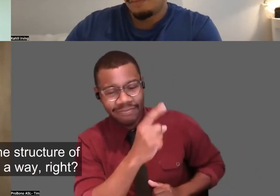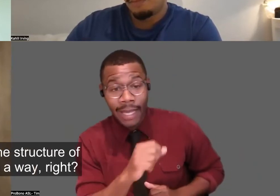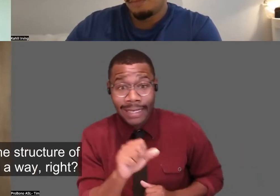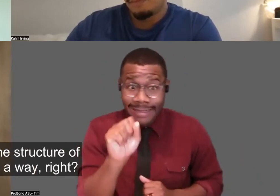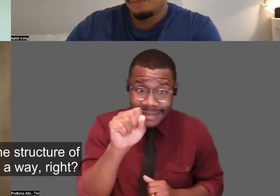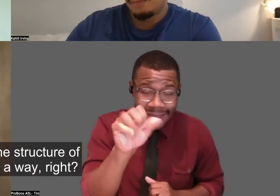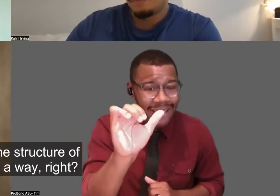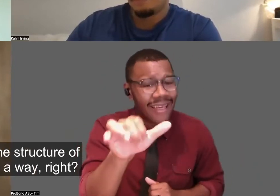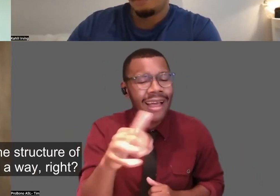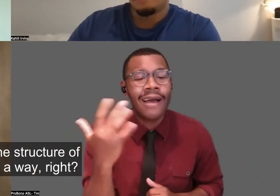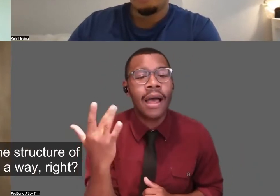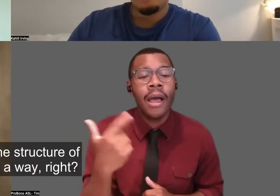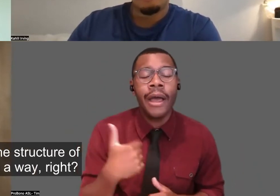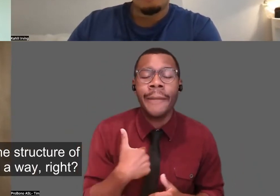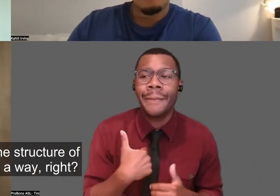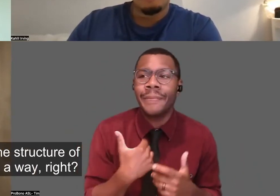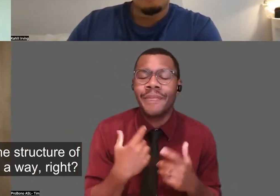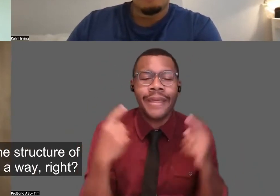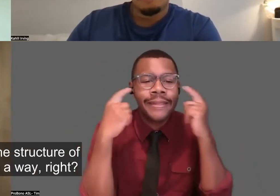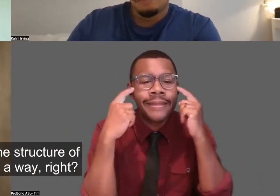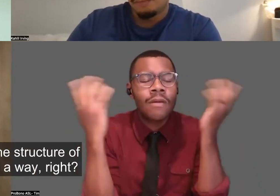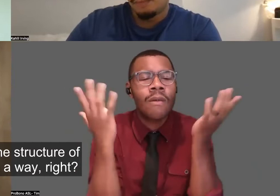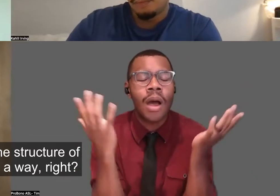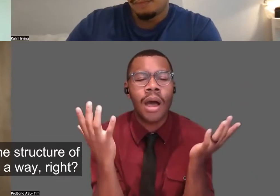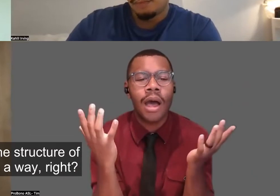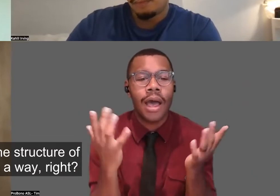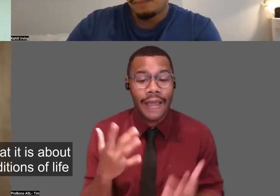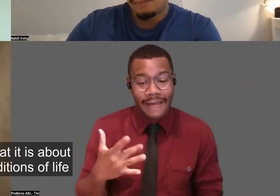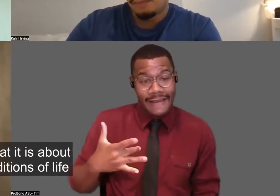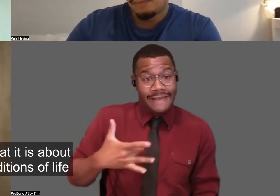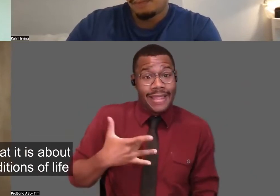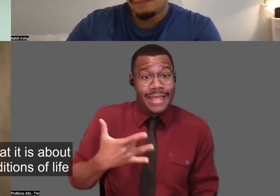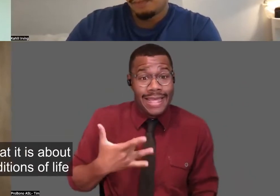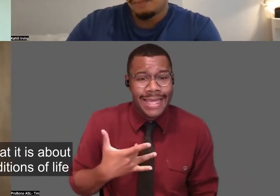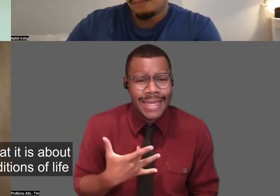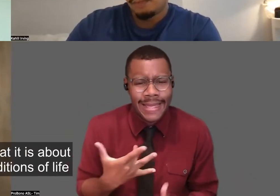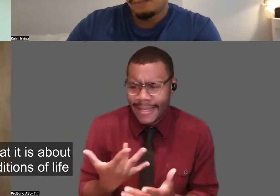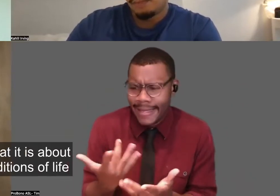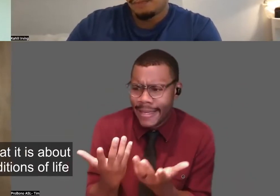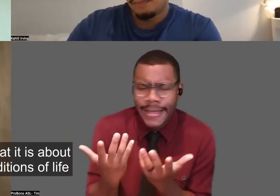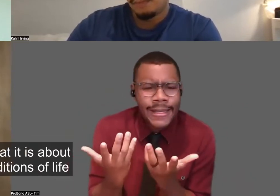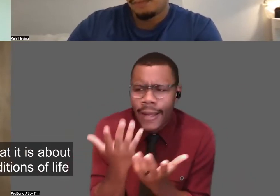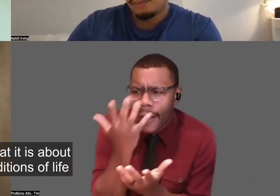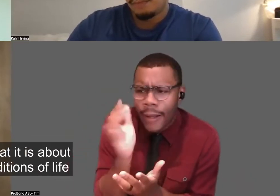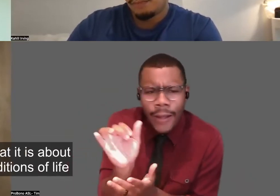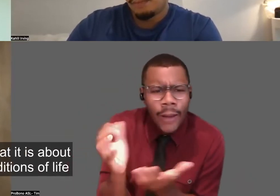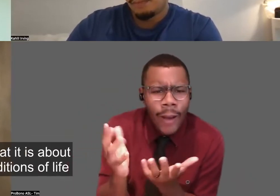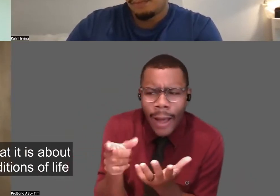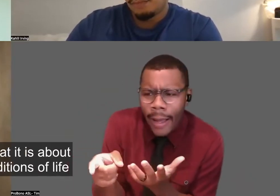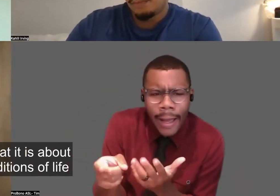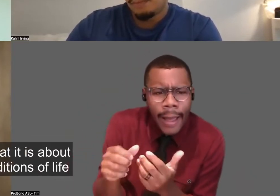think about is the structure of feeling, in a way, right? Like what it is about